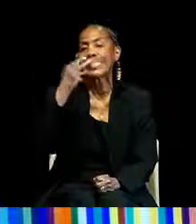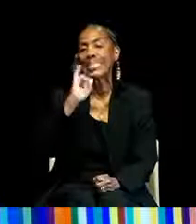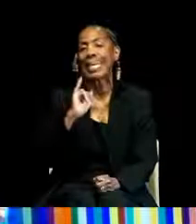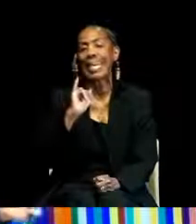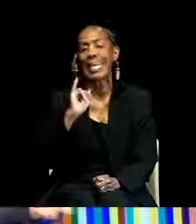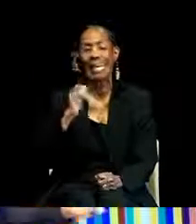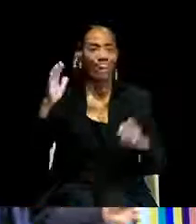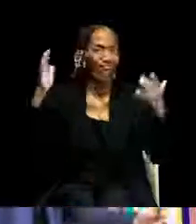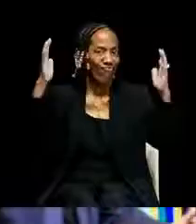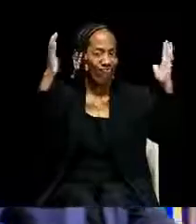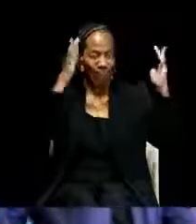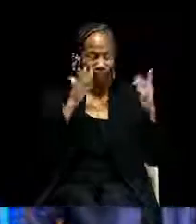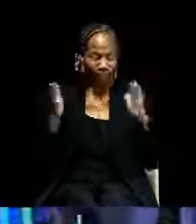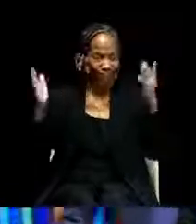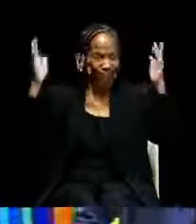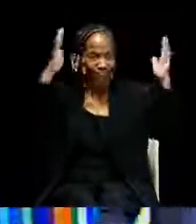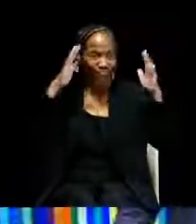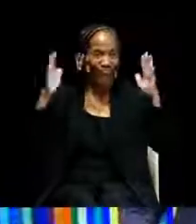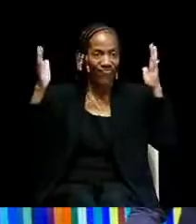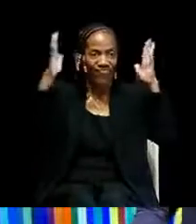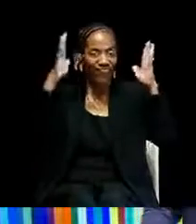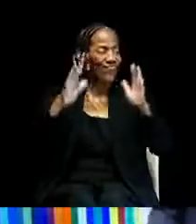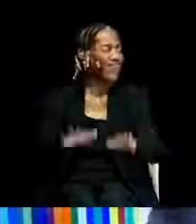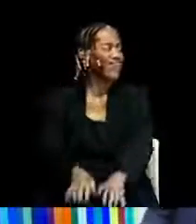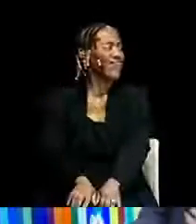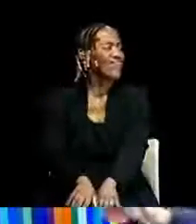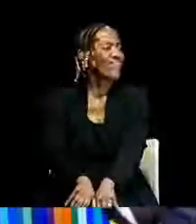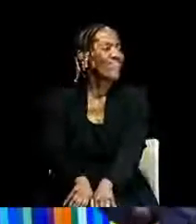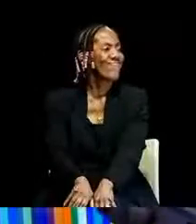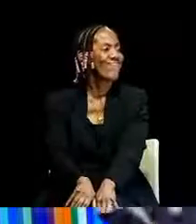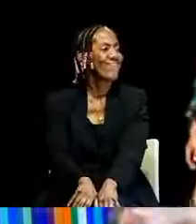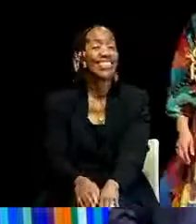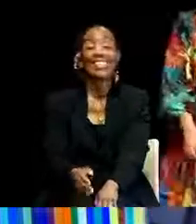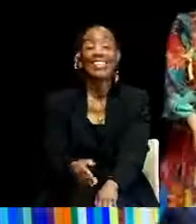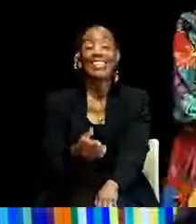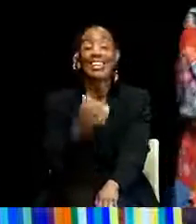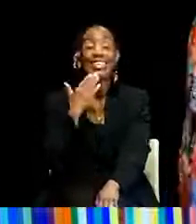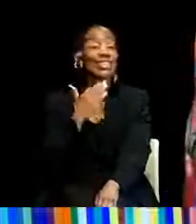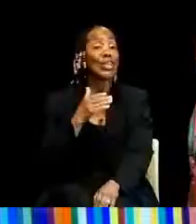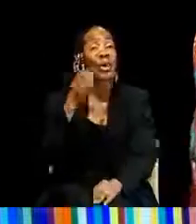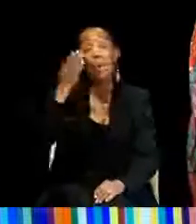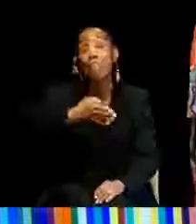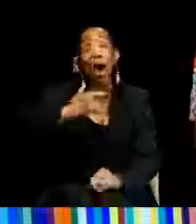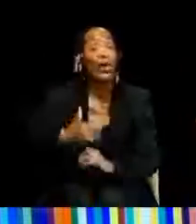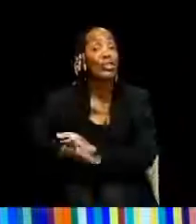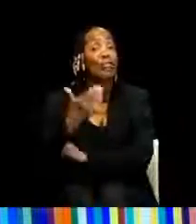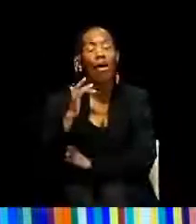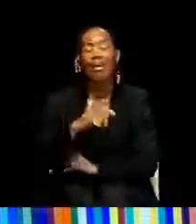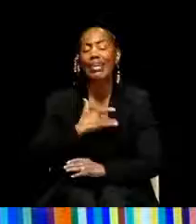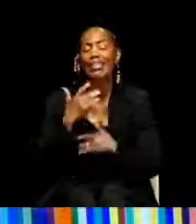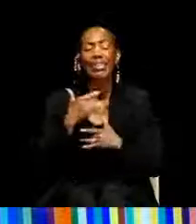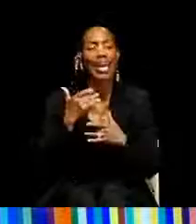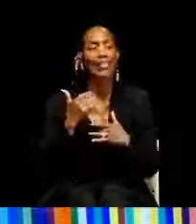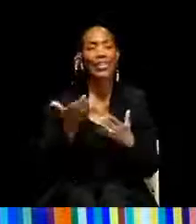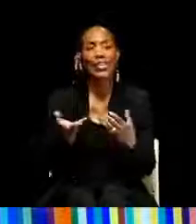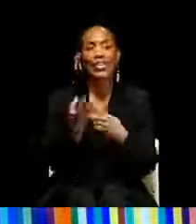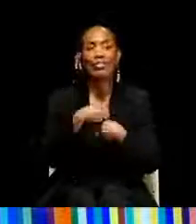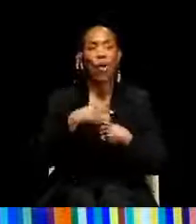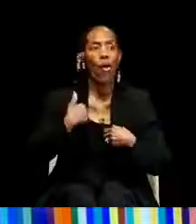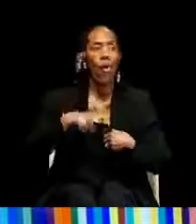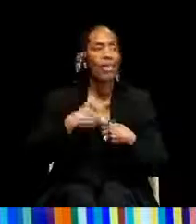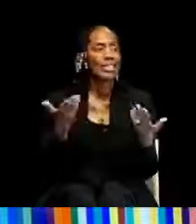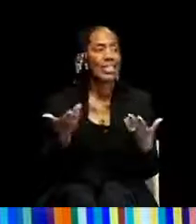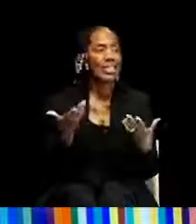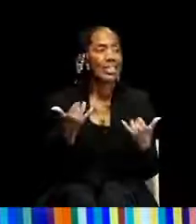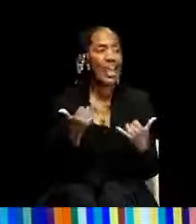How do I get out here? Hi. Good Baltimore morning, everyone. We're so excited for you to be here. Where do I